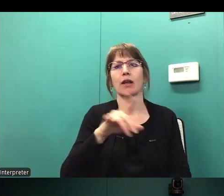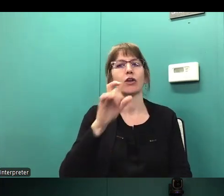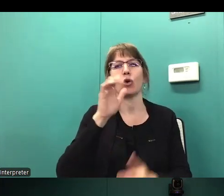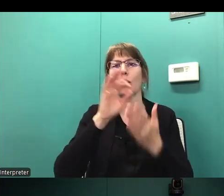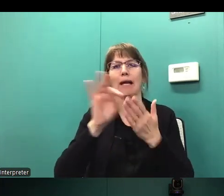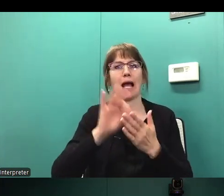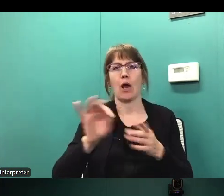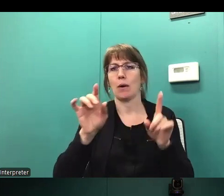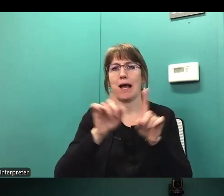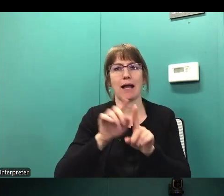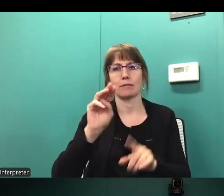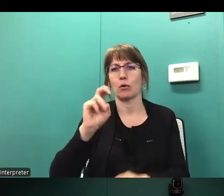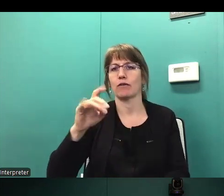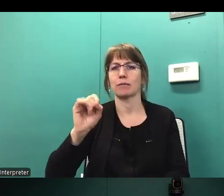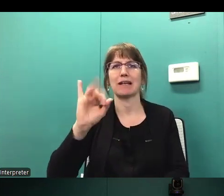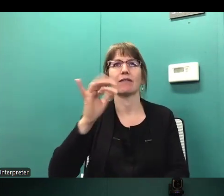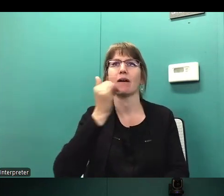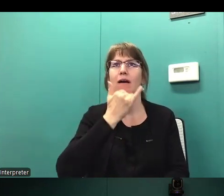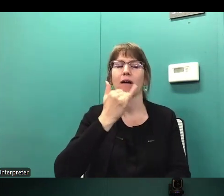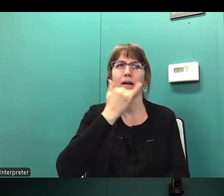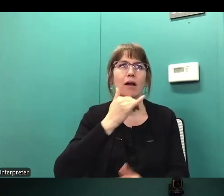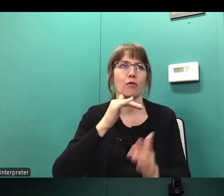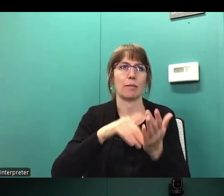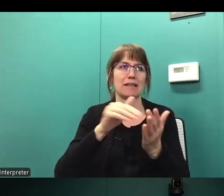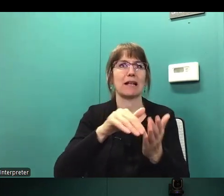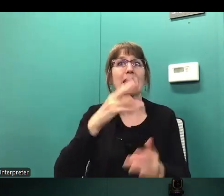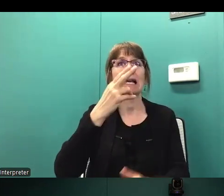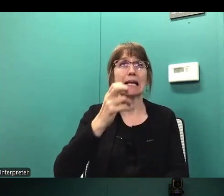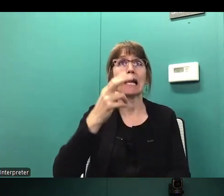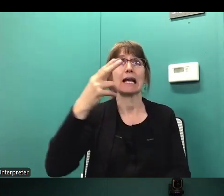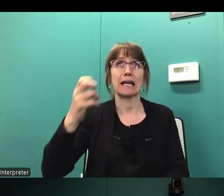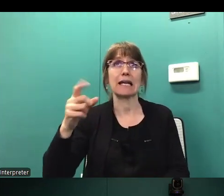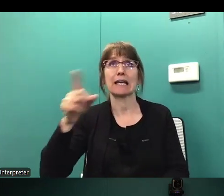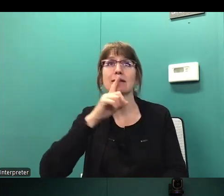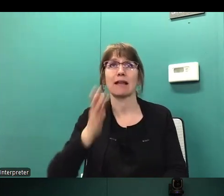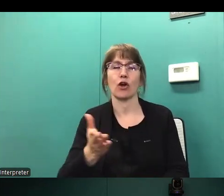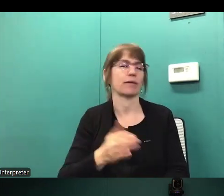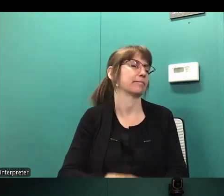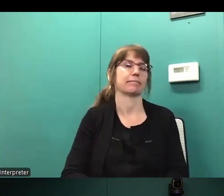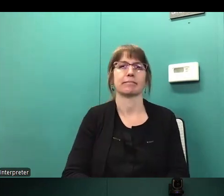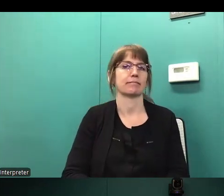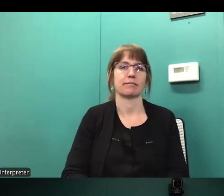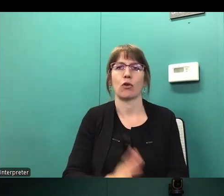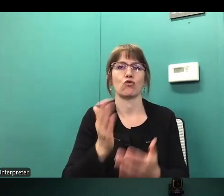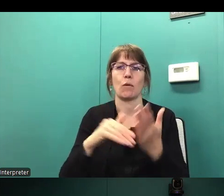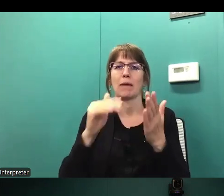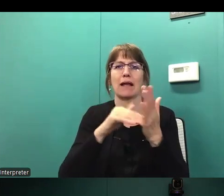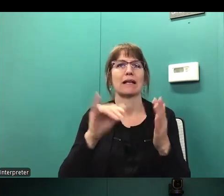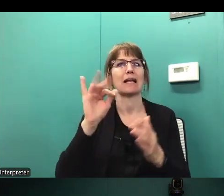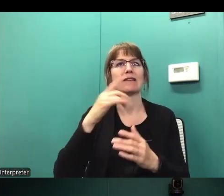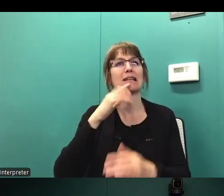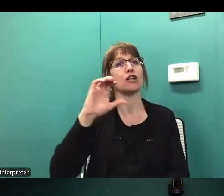like unintentional repetitions where he's like, he is there. You're not going to count that he twice. Those reduplications when a child's like,